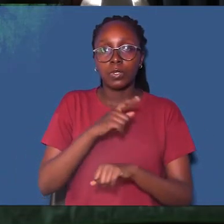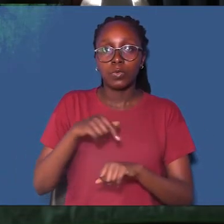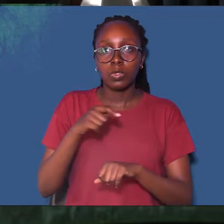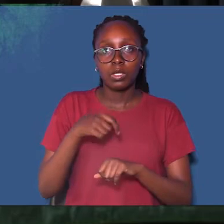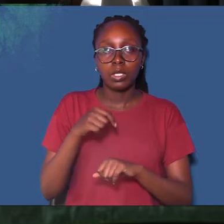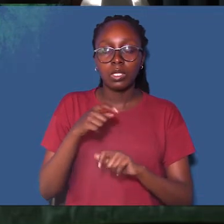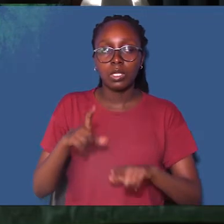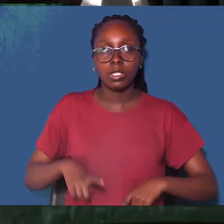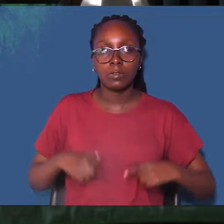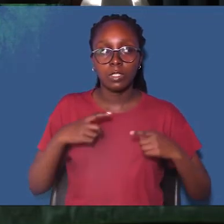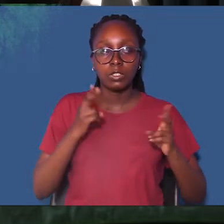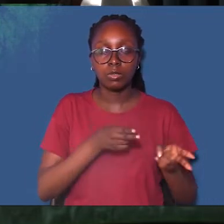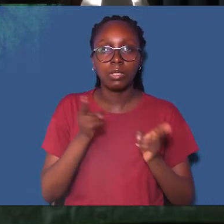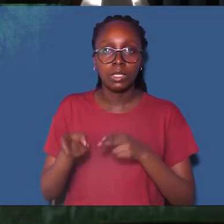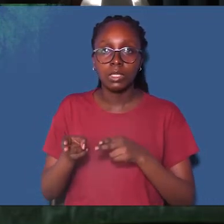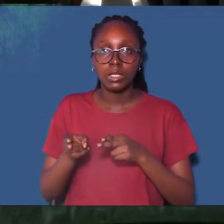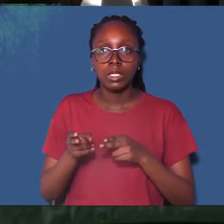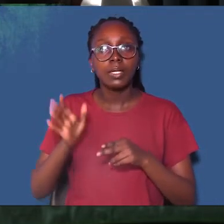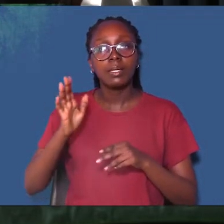self-affirmation and what the so-called